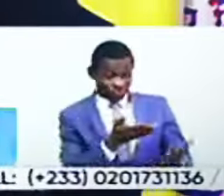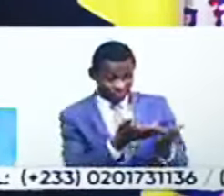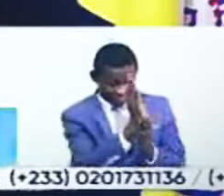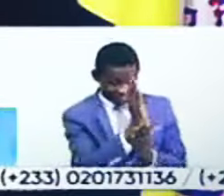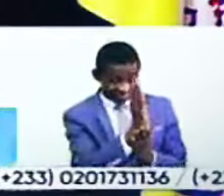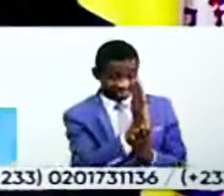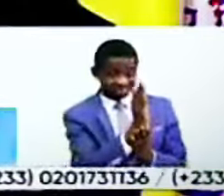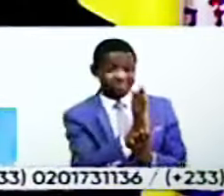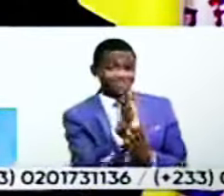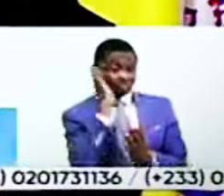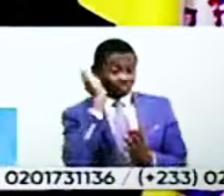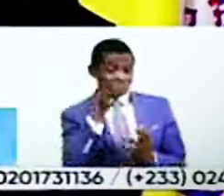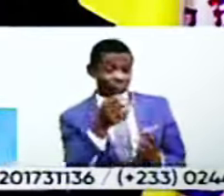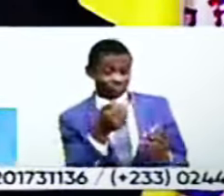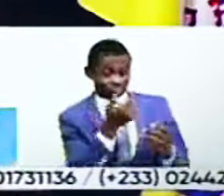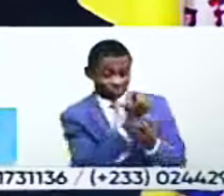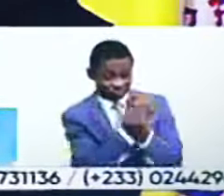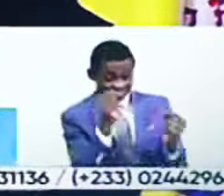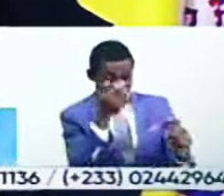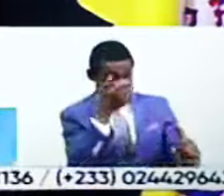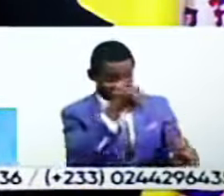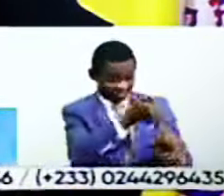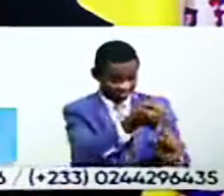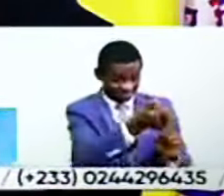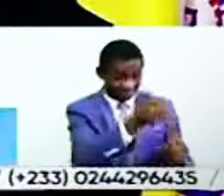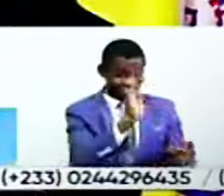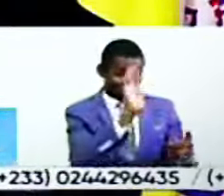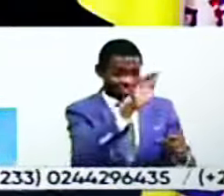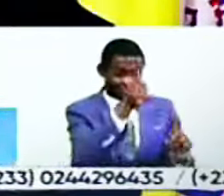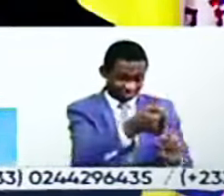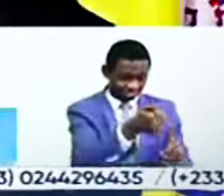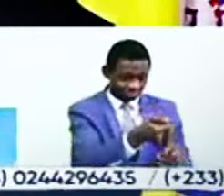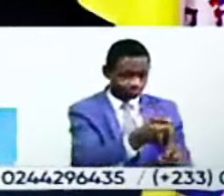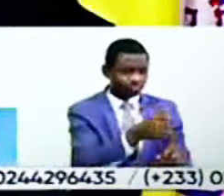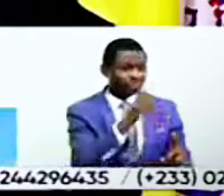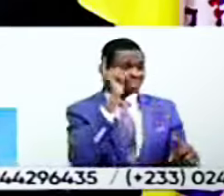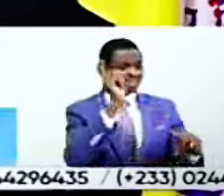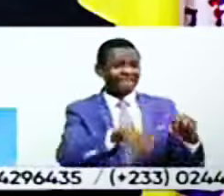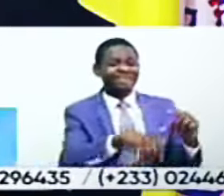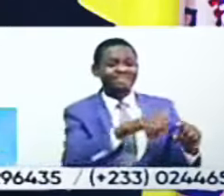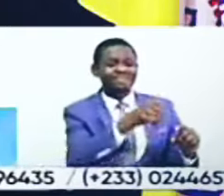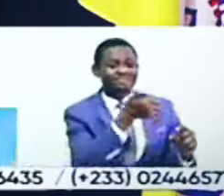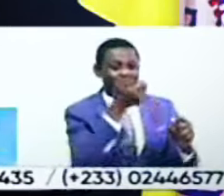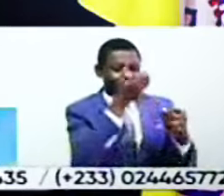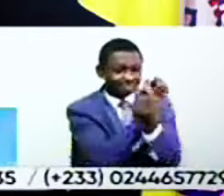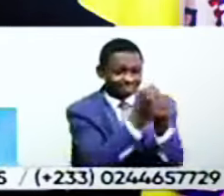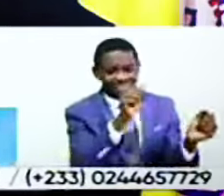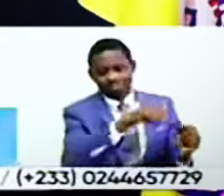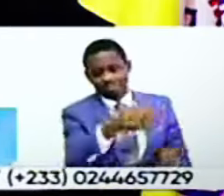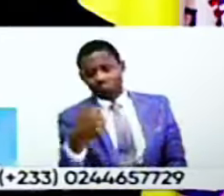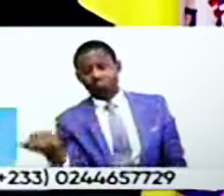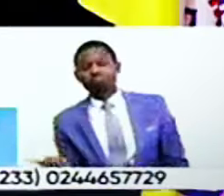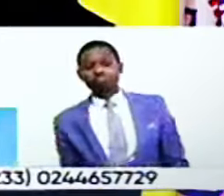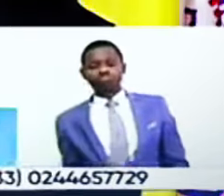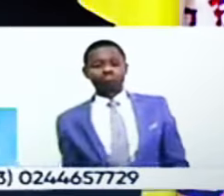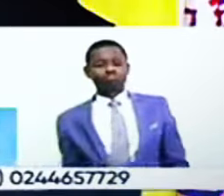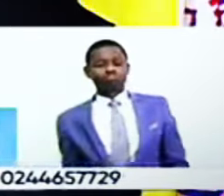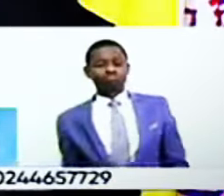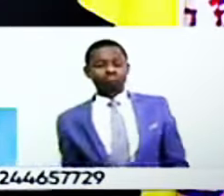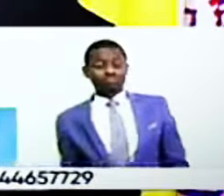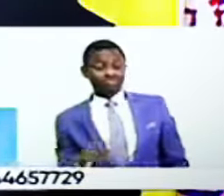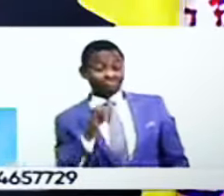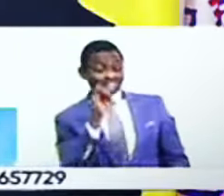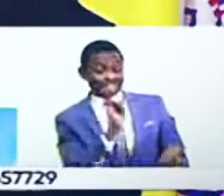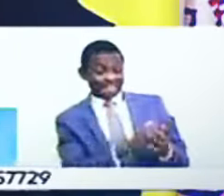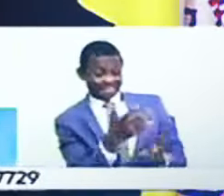plead, as their righteousness will save themselves, but it will not even save the others. Now, say, oh, how be bad? San Crofumi and saying, one train ne